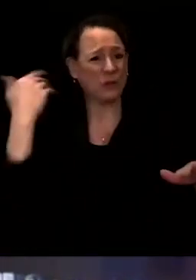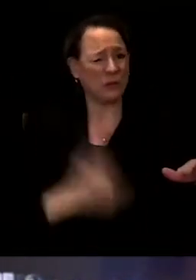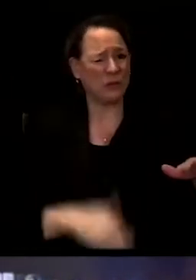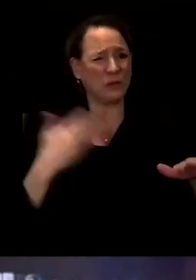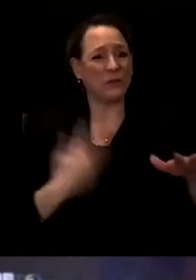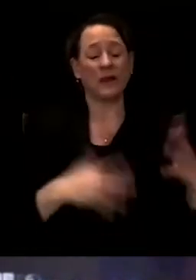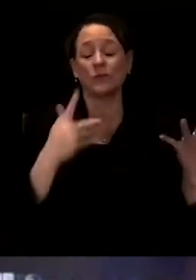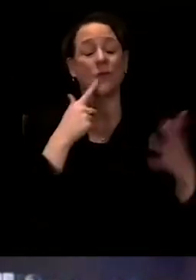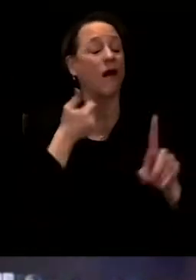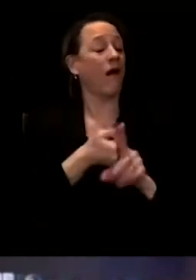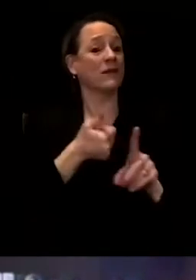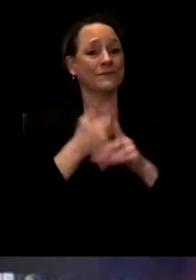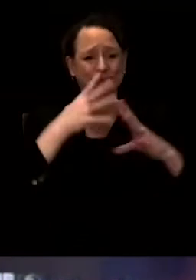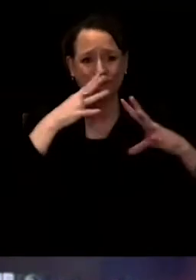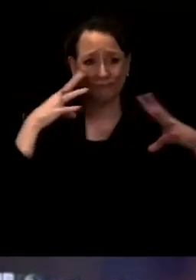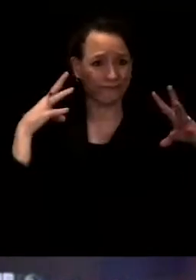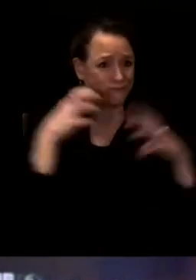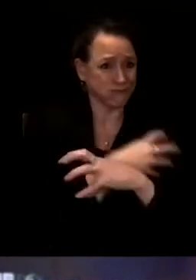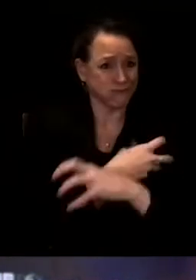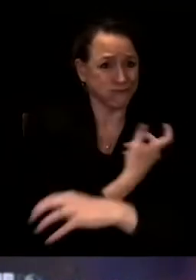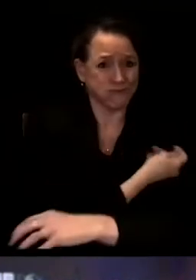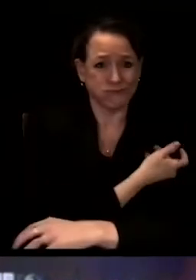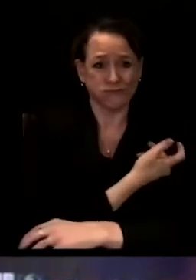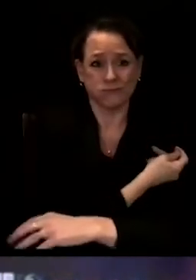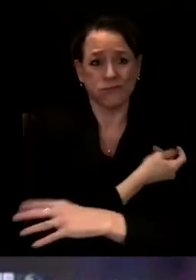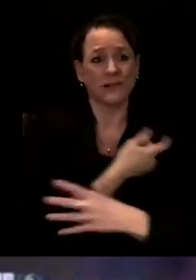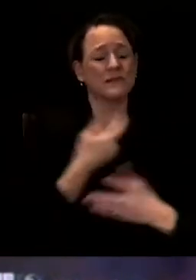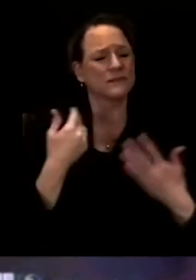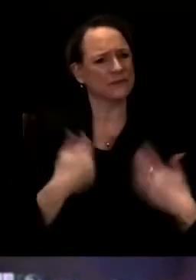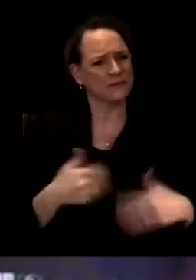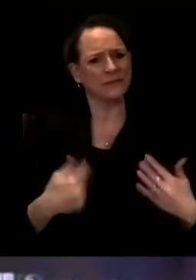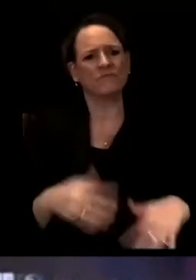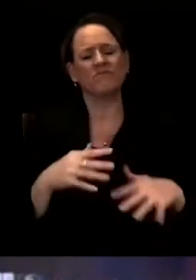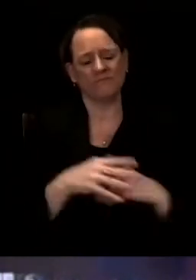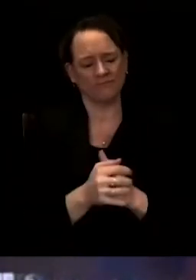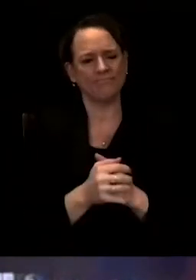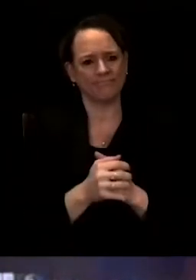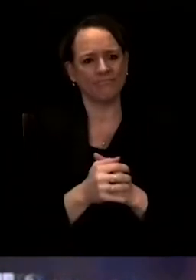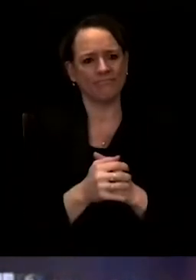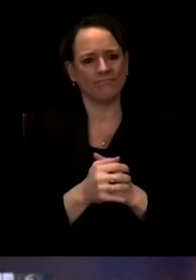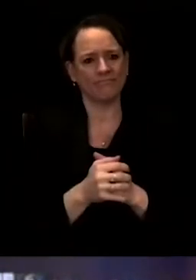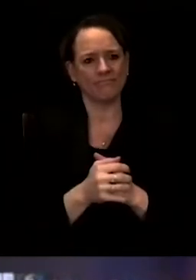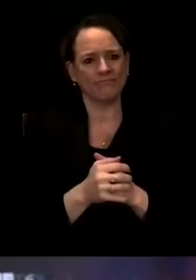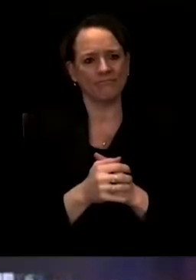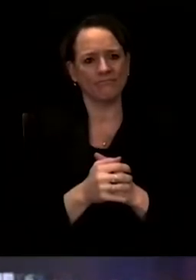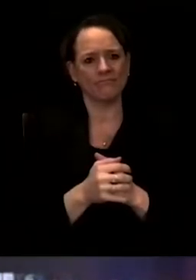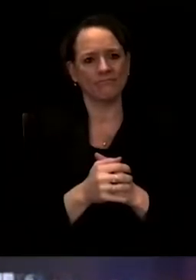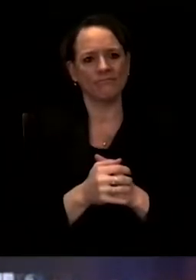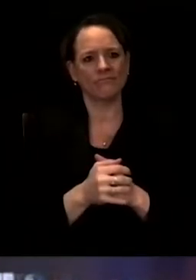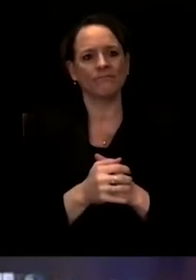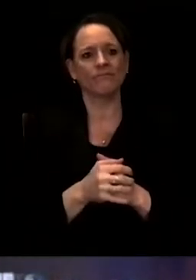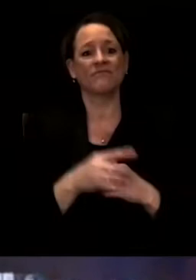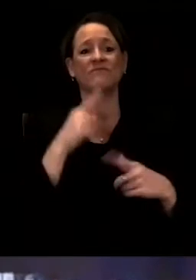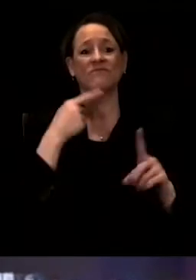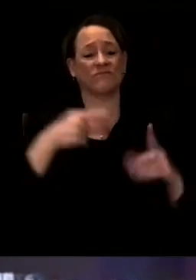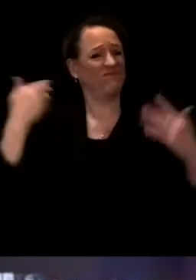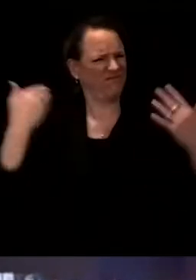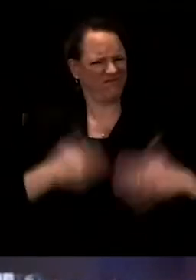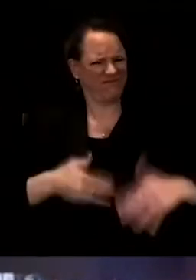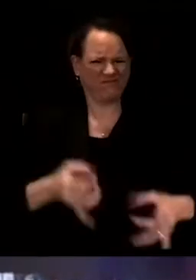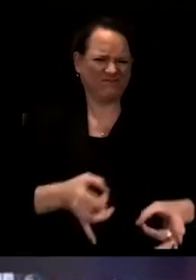ever imagined. It will be the most extraordinary public health intervention our state has ever